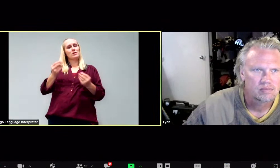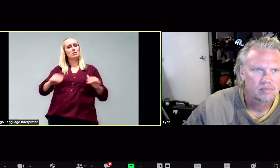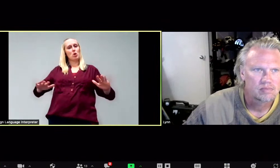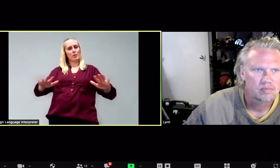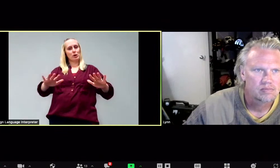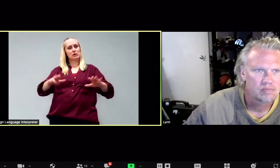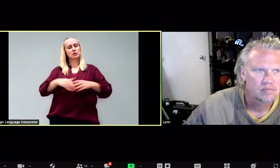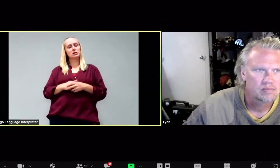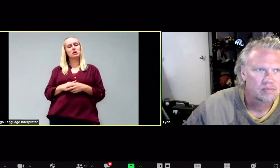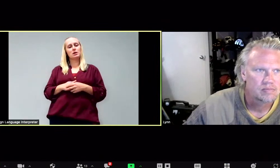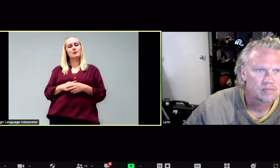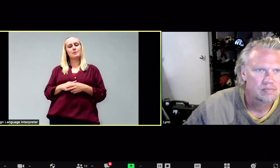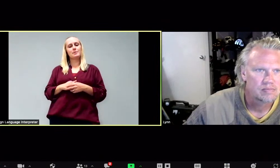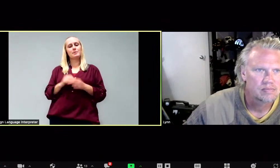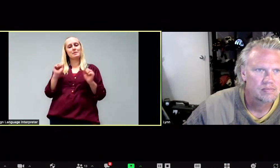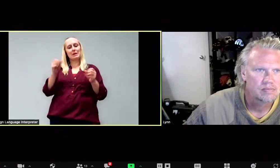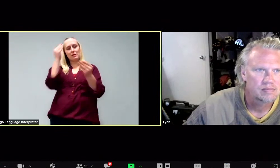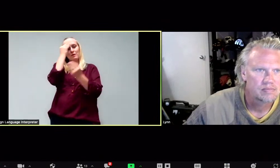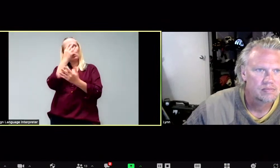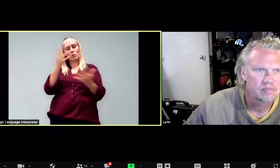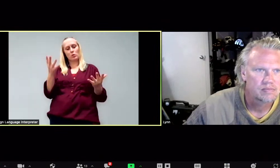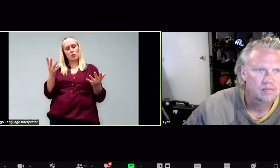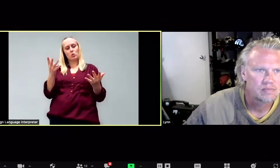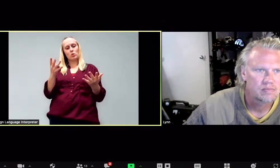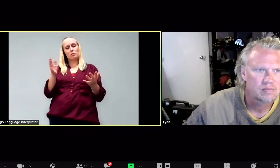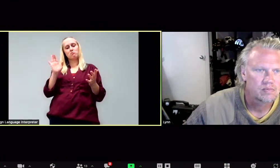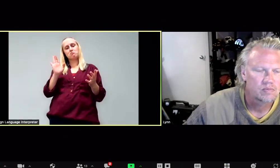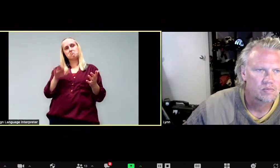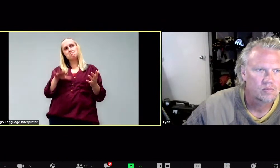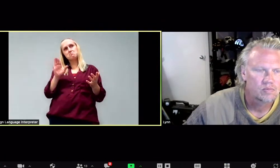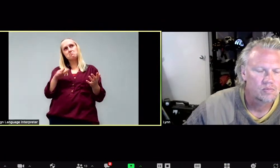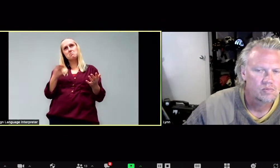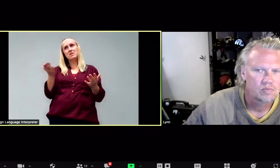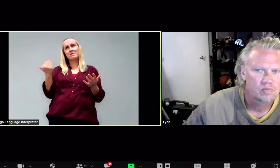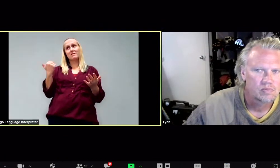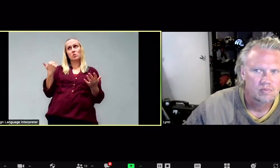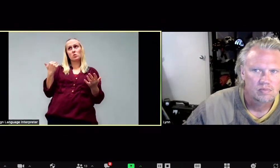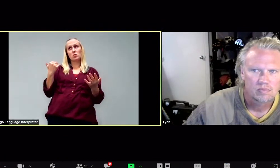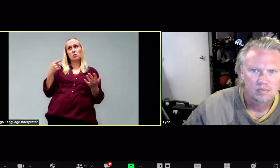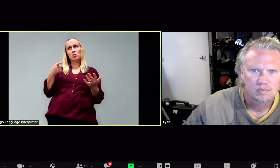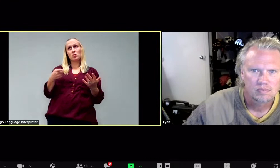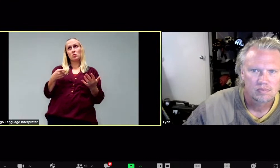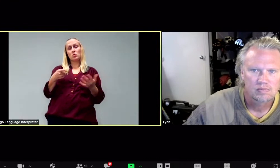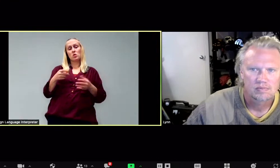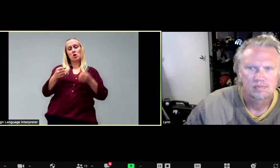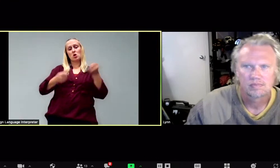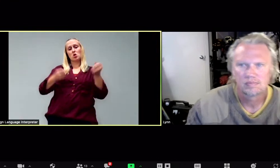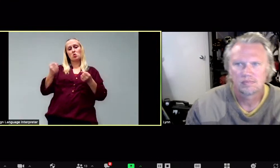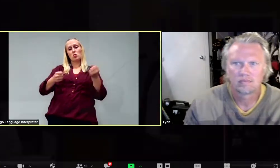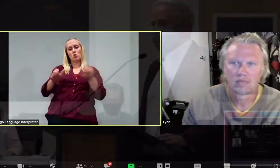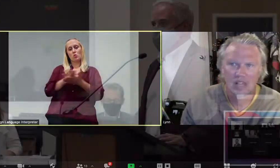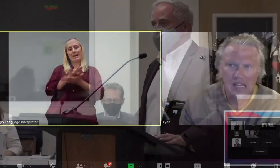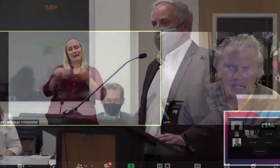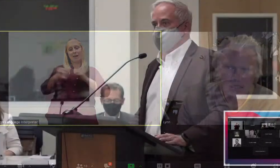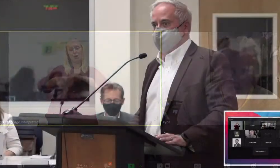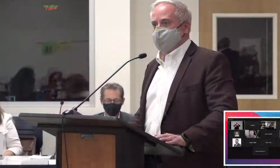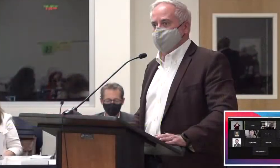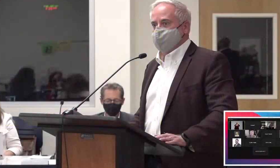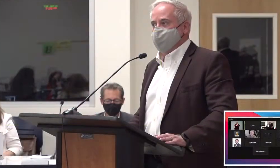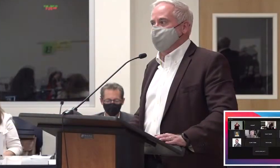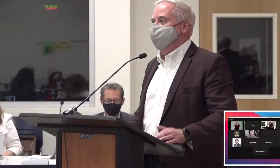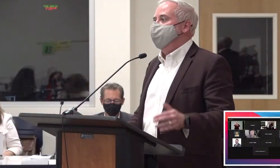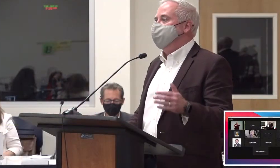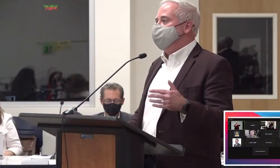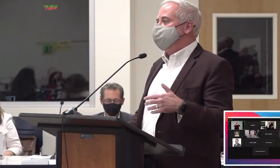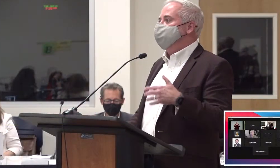can tell you things like, hey, it used to be a automobile wrecking yard, and there's, you know, underground storage